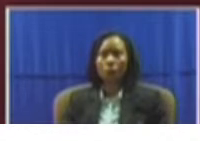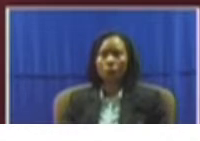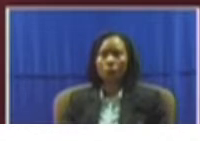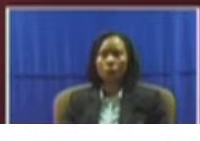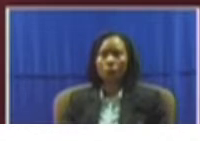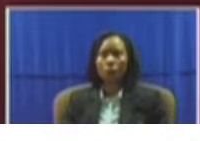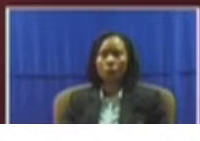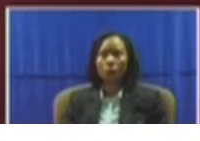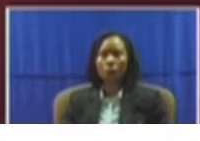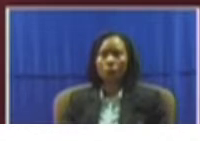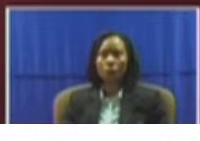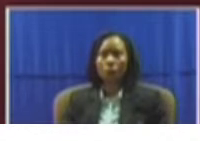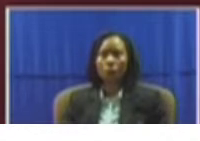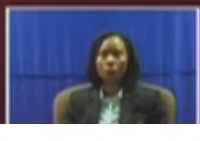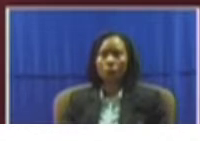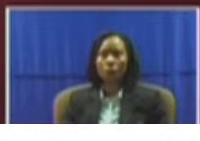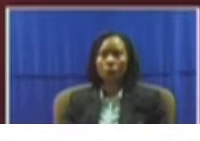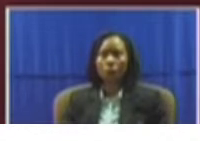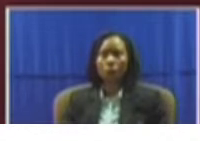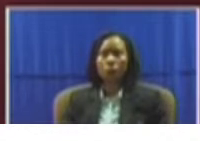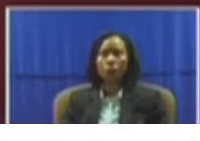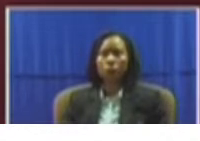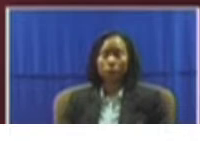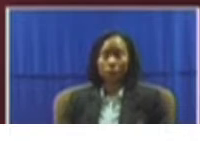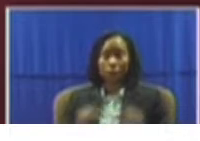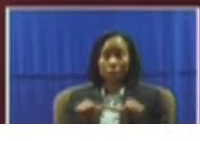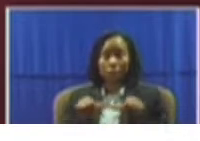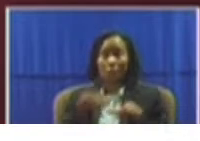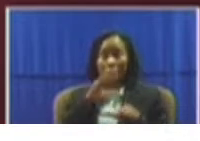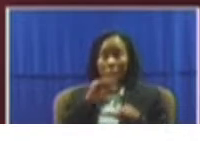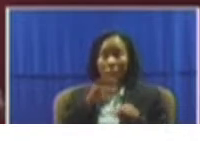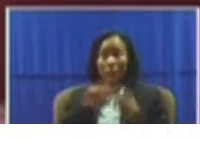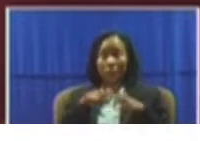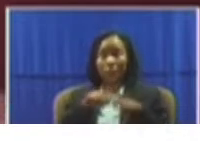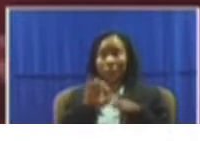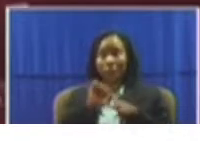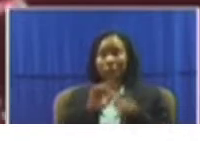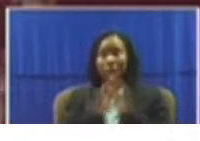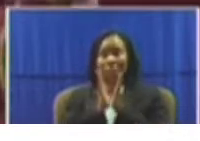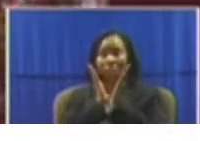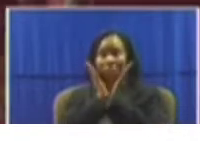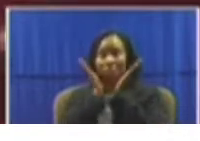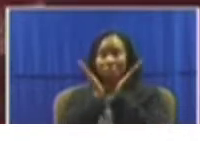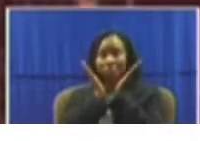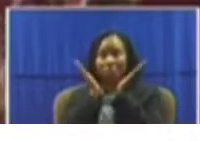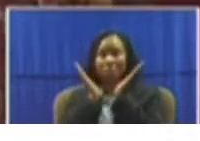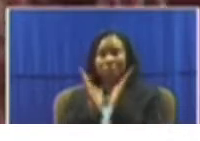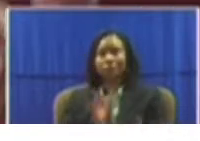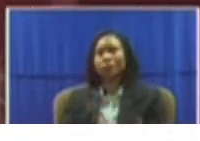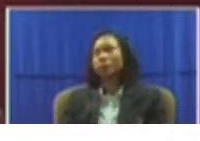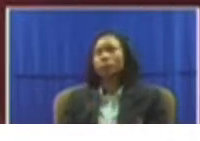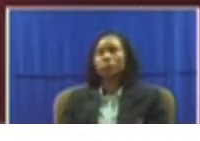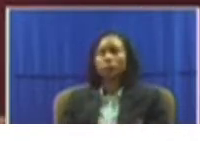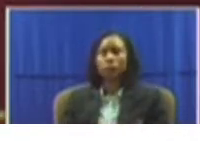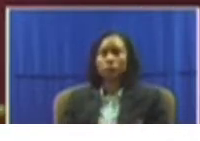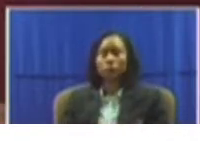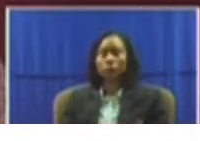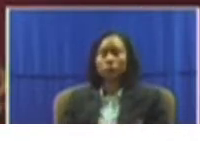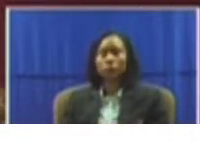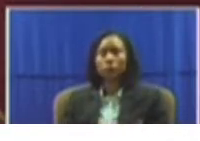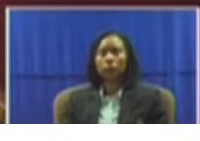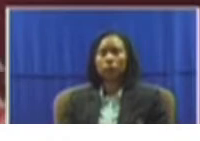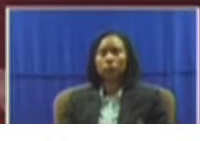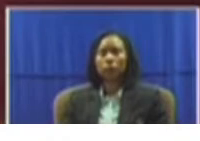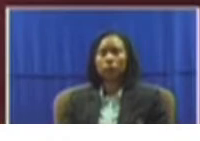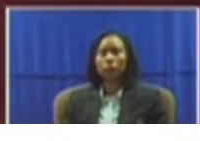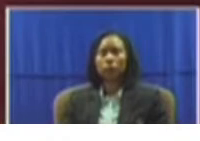kufanele sifundzise sive ukuthi kwendeka lokho sibafundzise ukuthi umuntu akagwetshwa kungenabufakazi